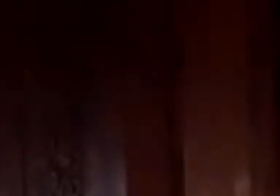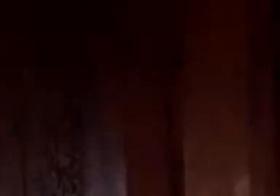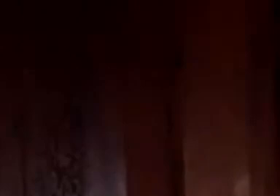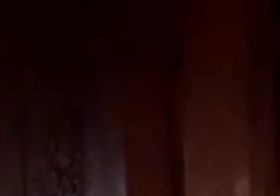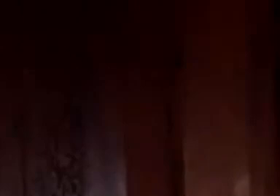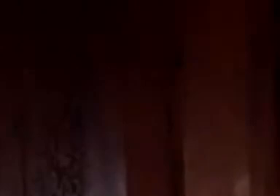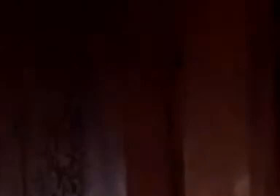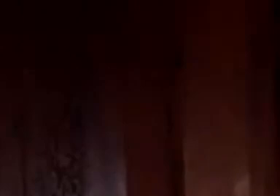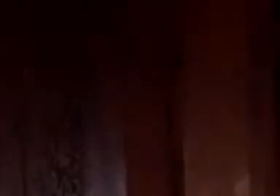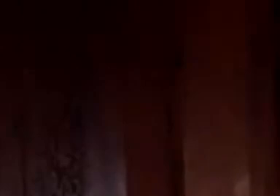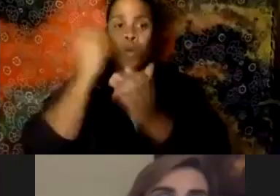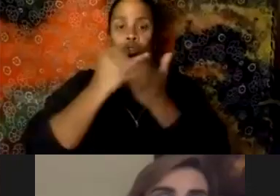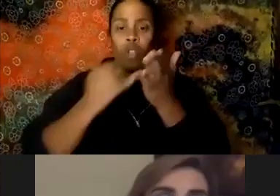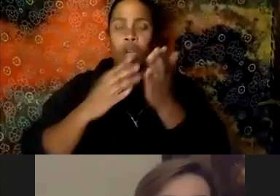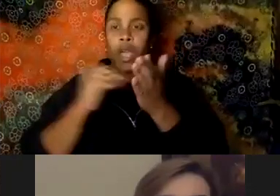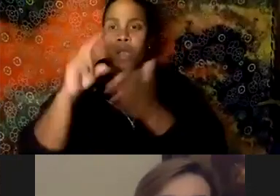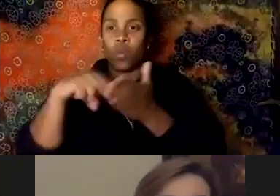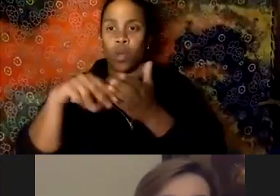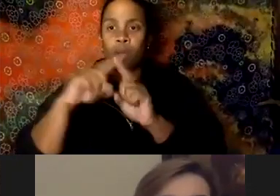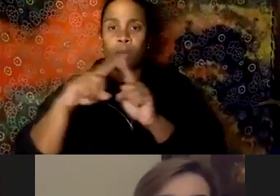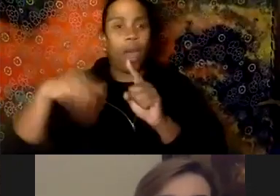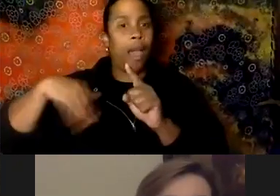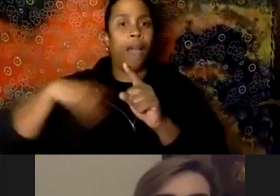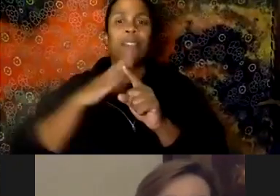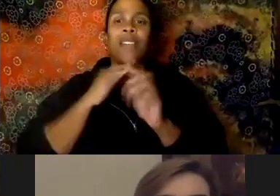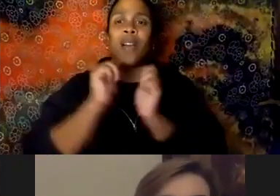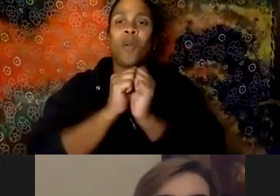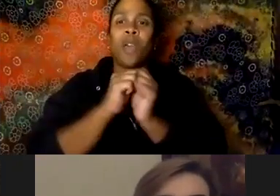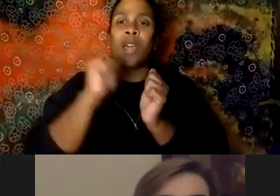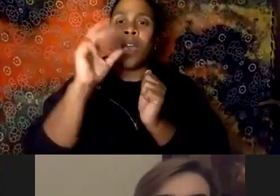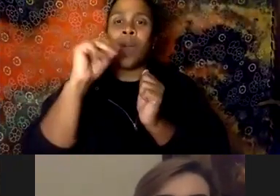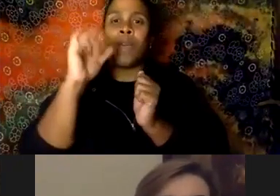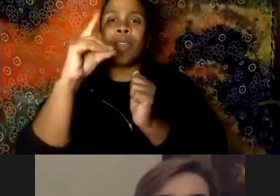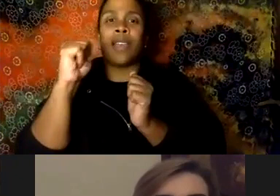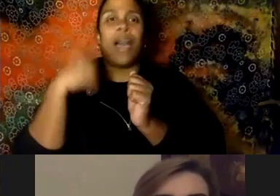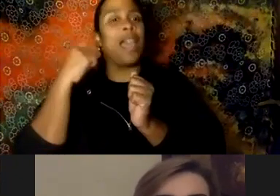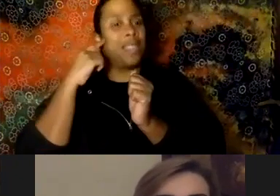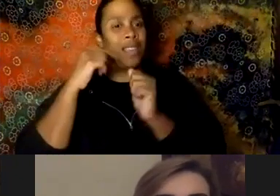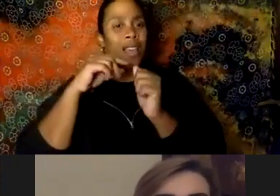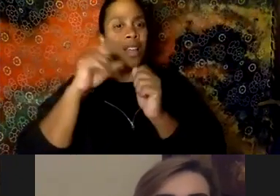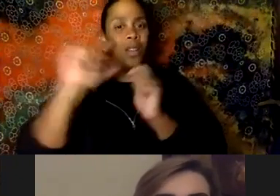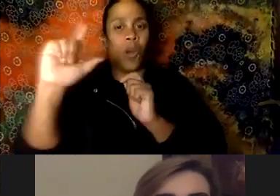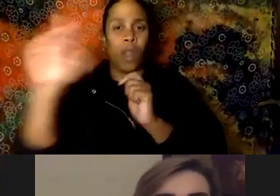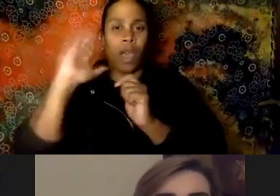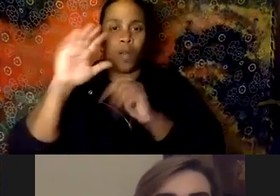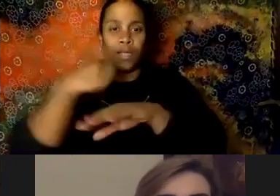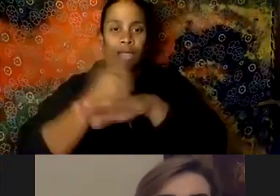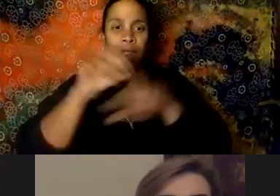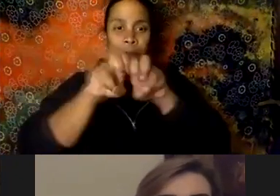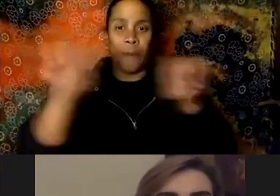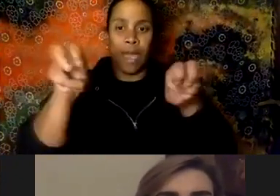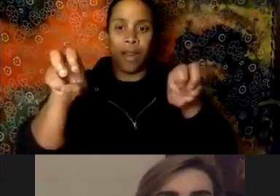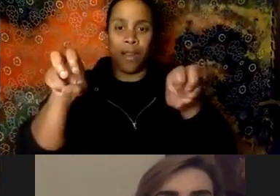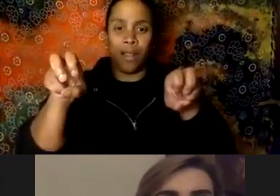doing drawing and readings. But I haven't talked to Amanda about it. But I think Laureli is going to put a panel together like this for people that are going to be